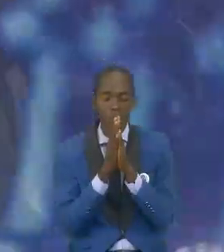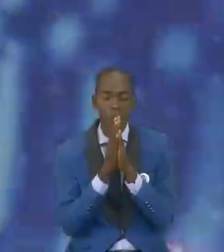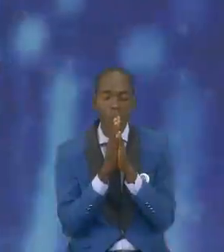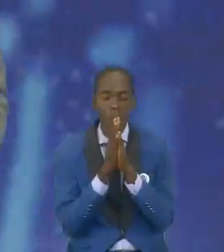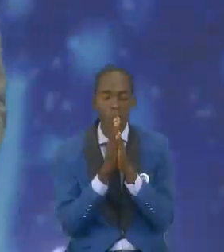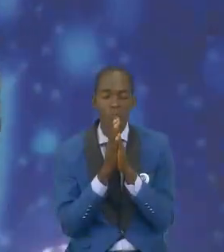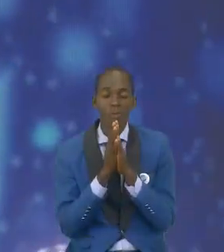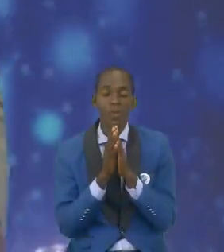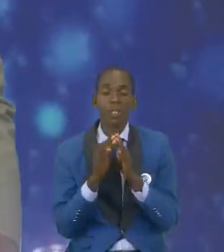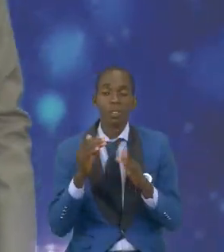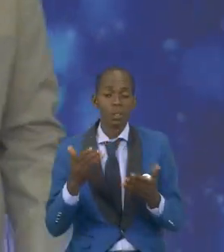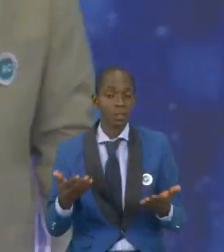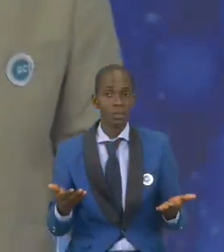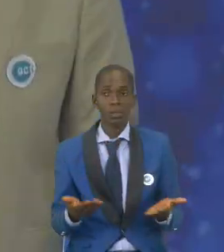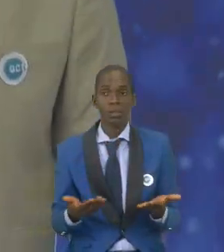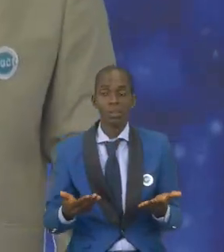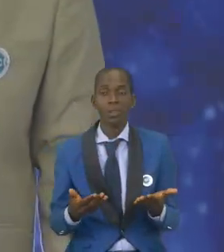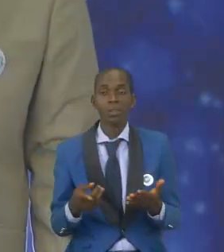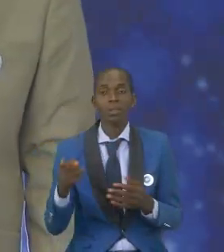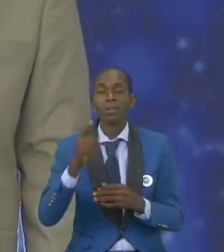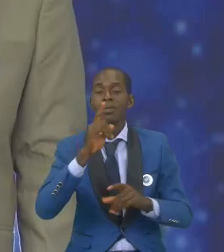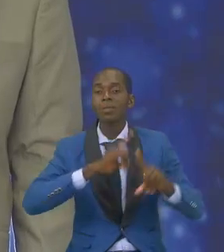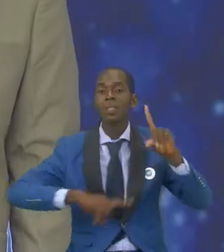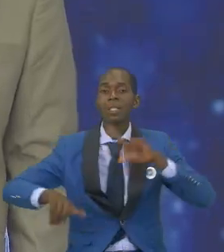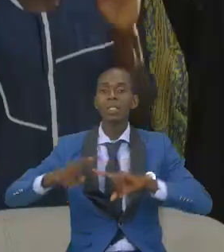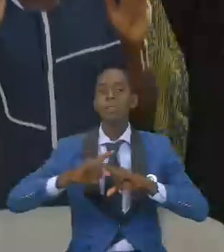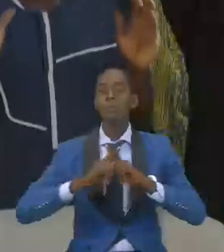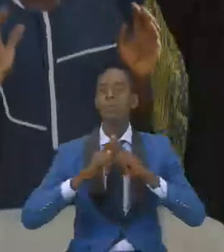And the Alpha location said,